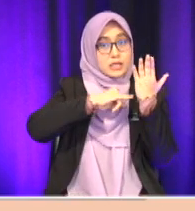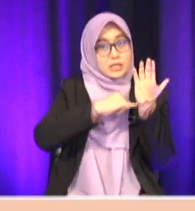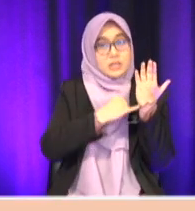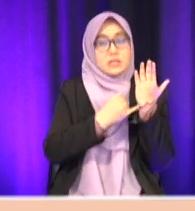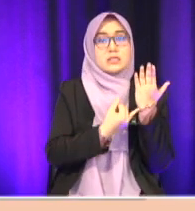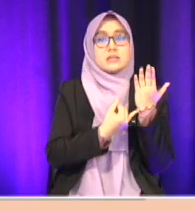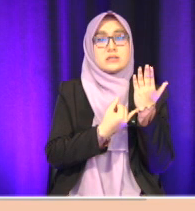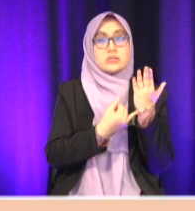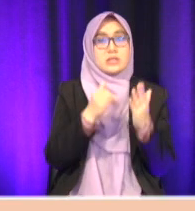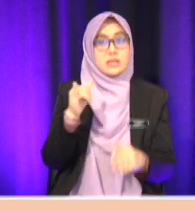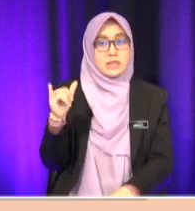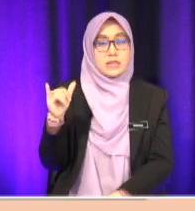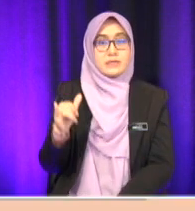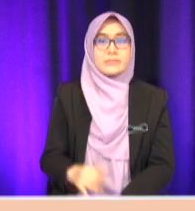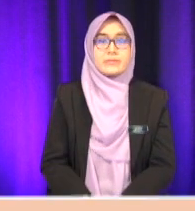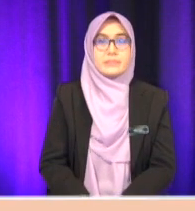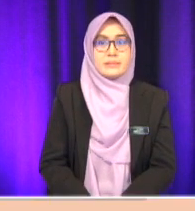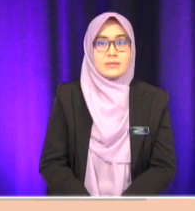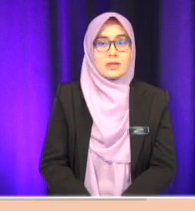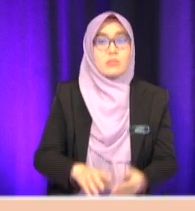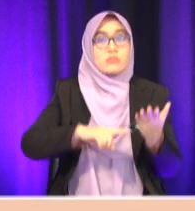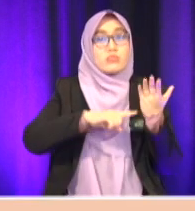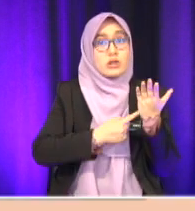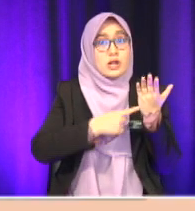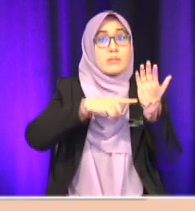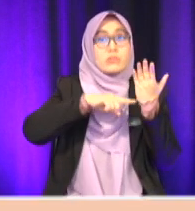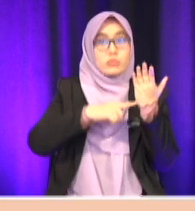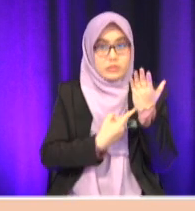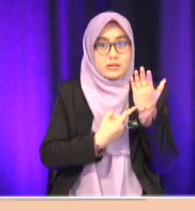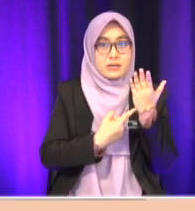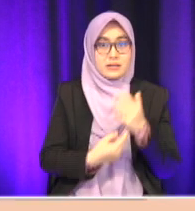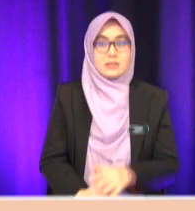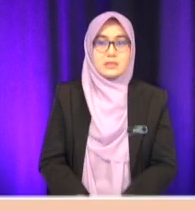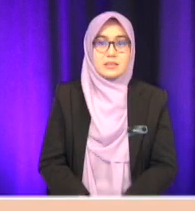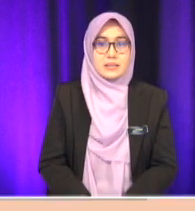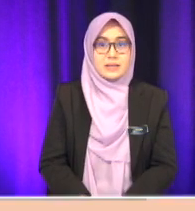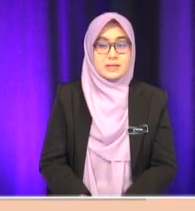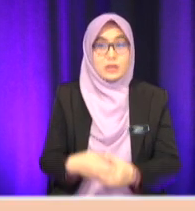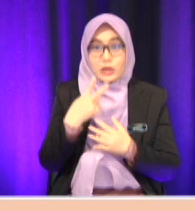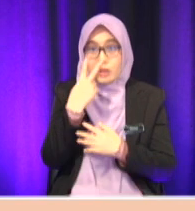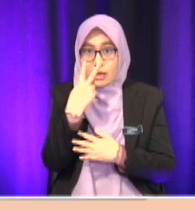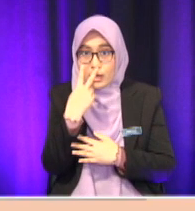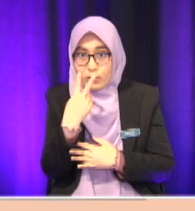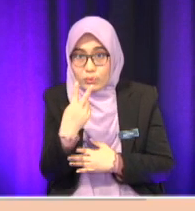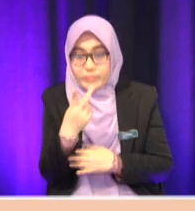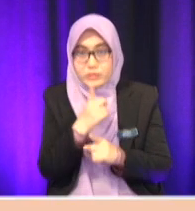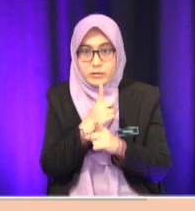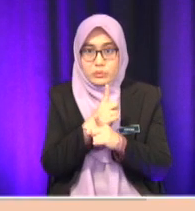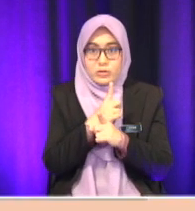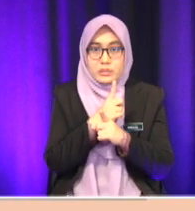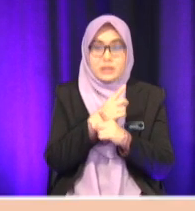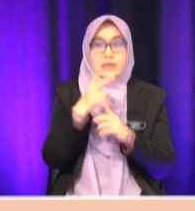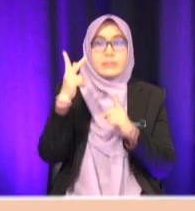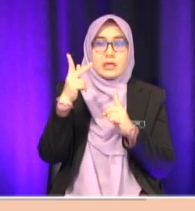initially? At the beginning. At the beginning, yes. So here, I zoom into A and B.